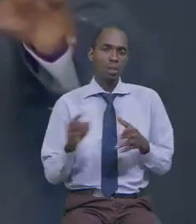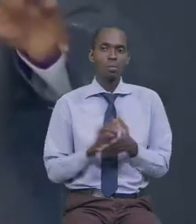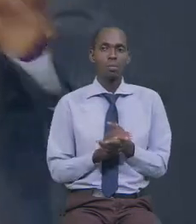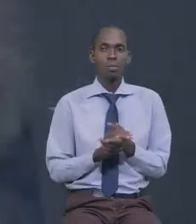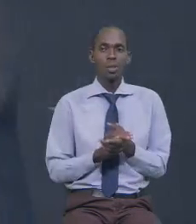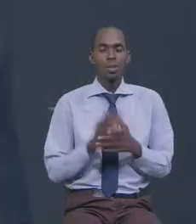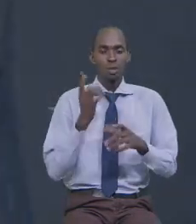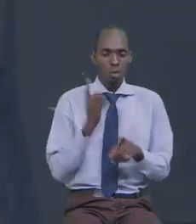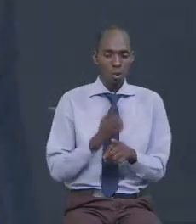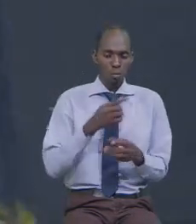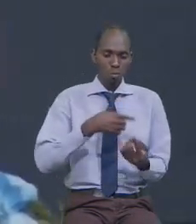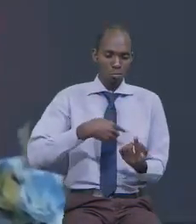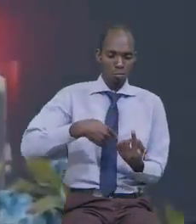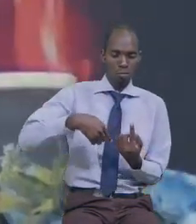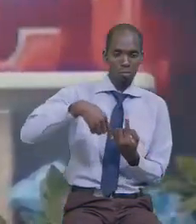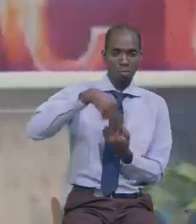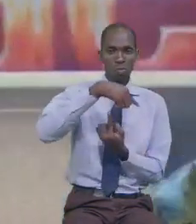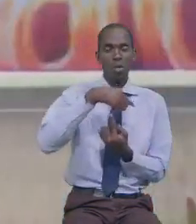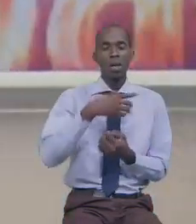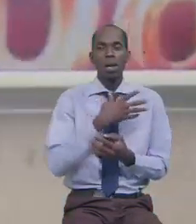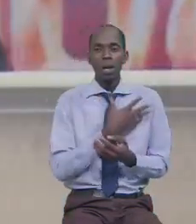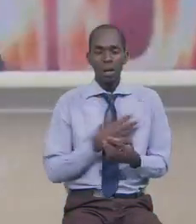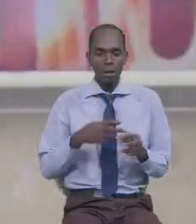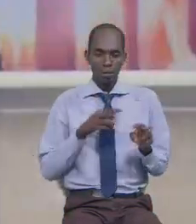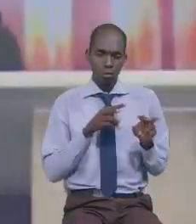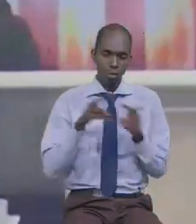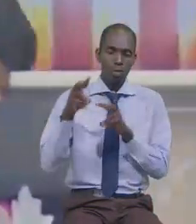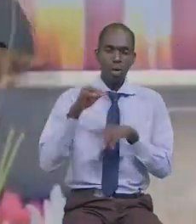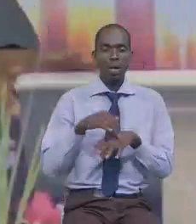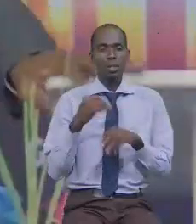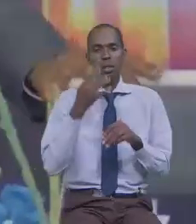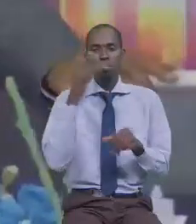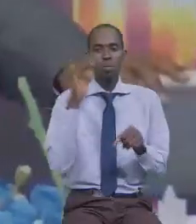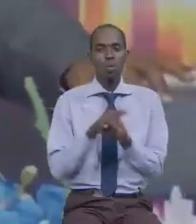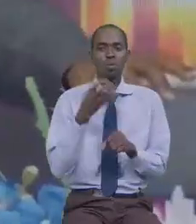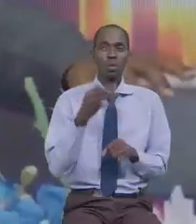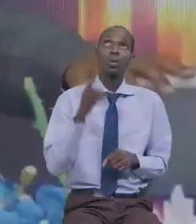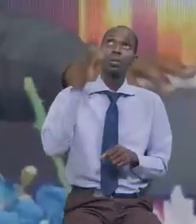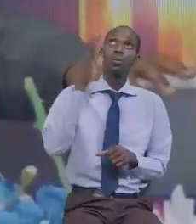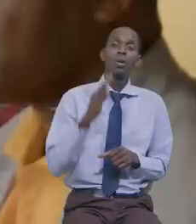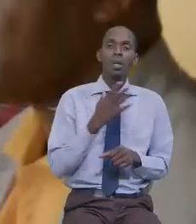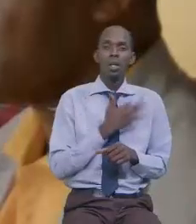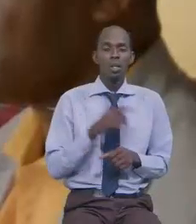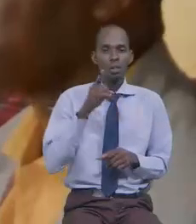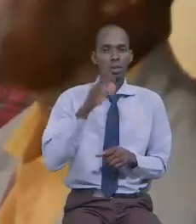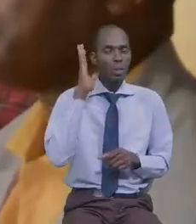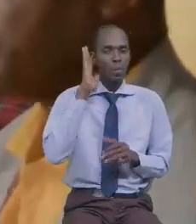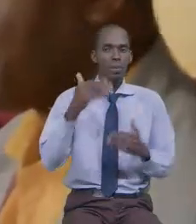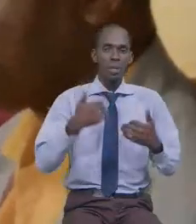turn around and face the promise of God, and you will have